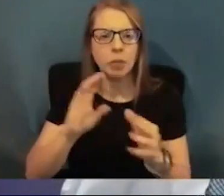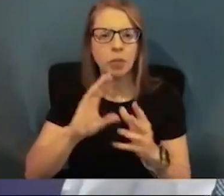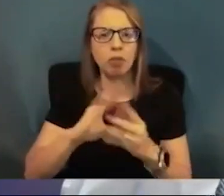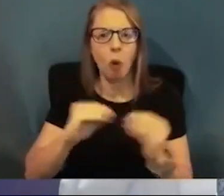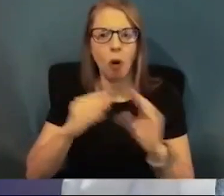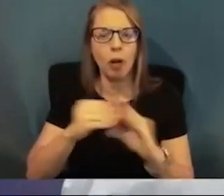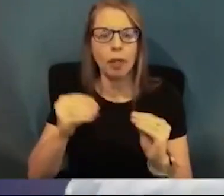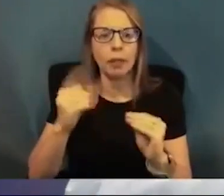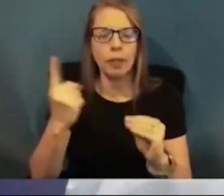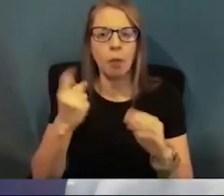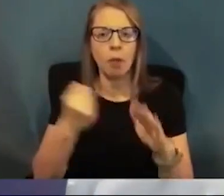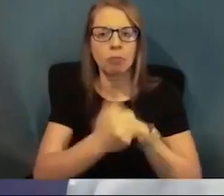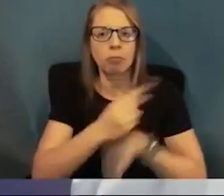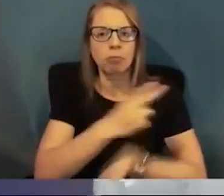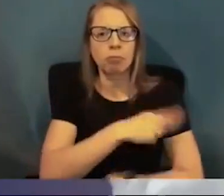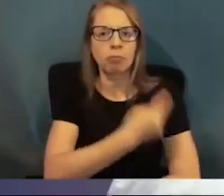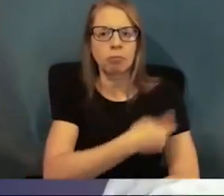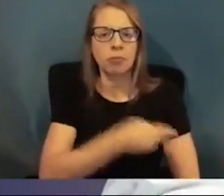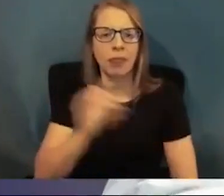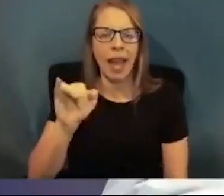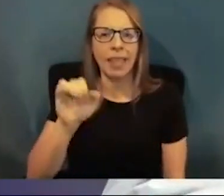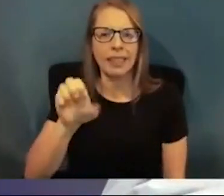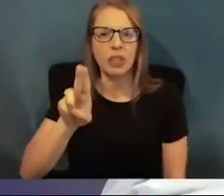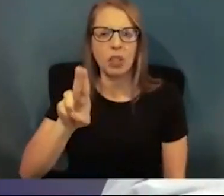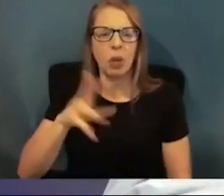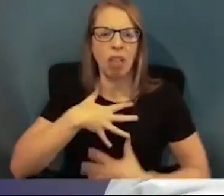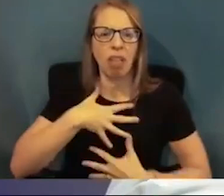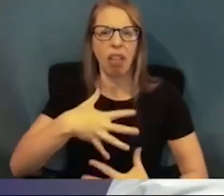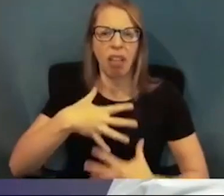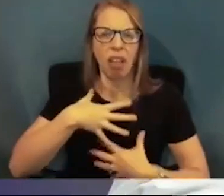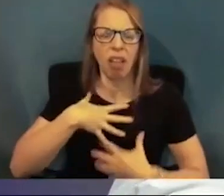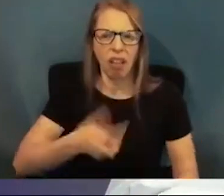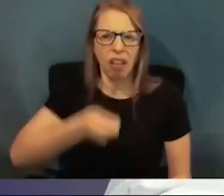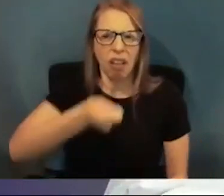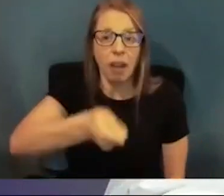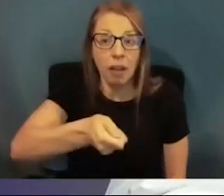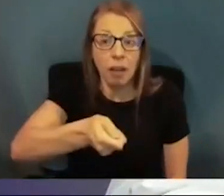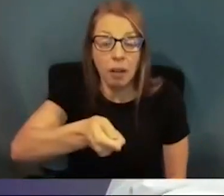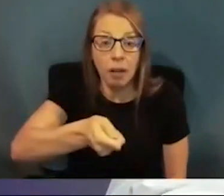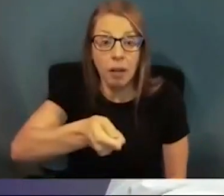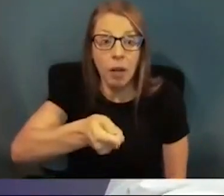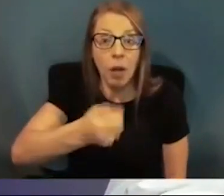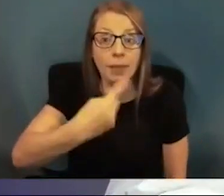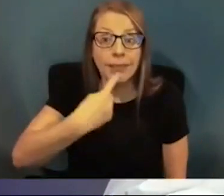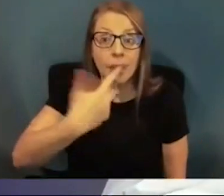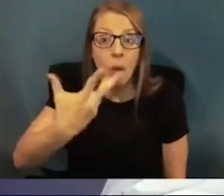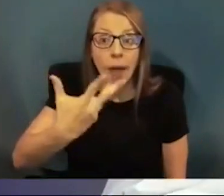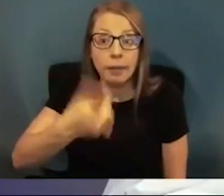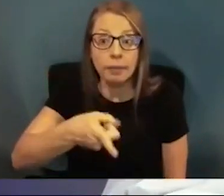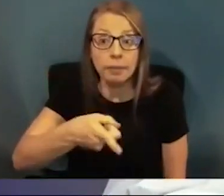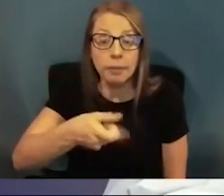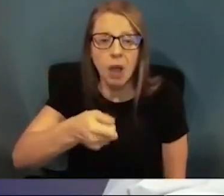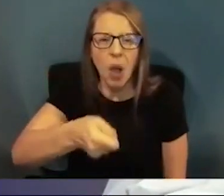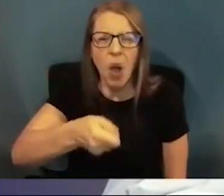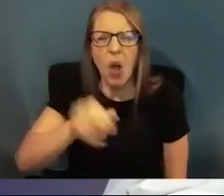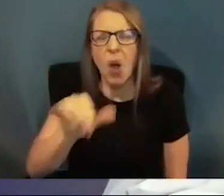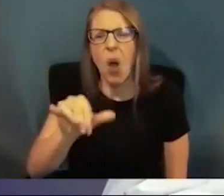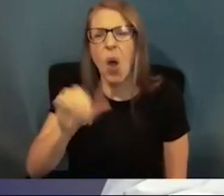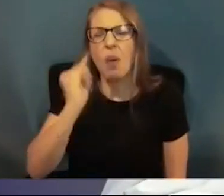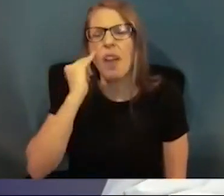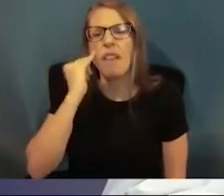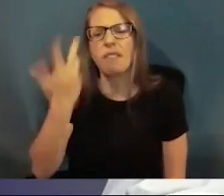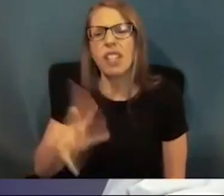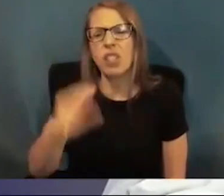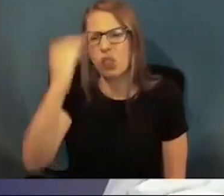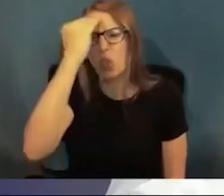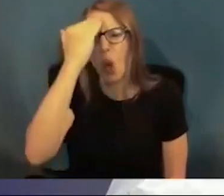an ICU bed, struggling to breathe, and they put a microphone in front of them, and what do they say? oh, if I would have only known it was going to be this